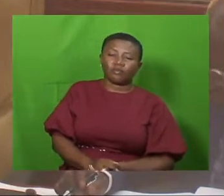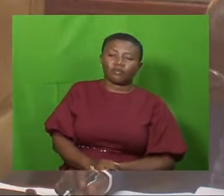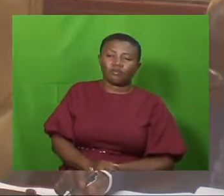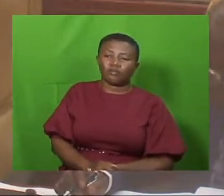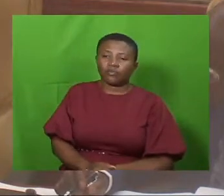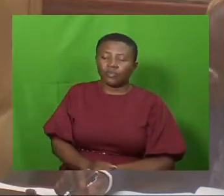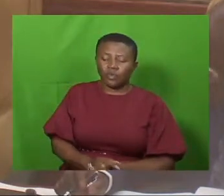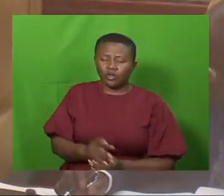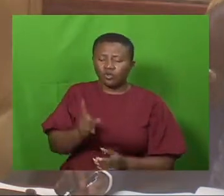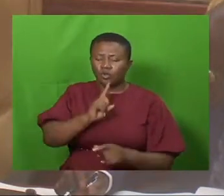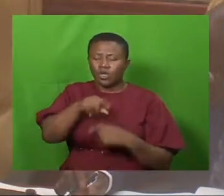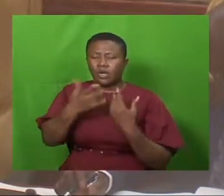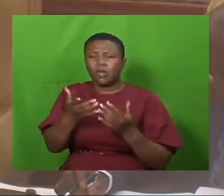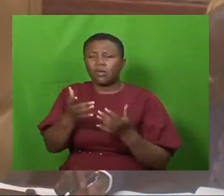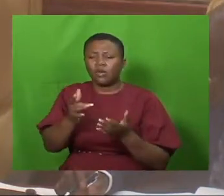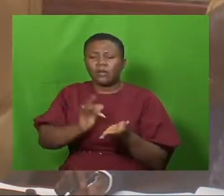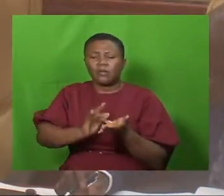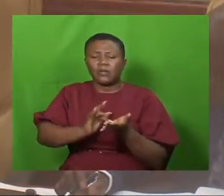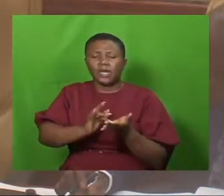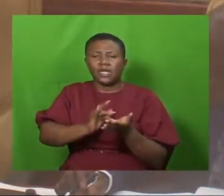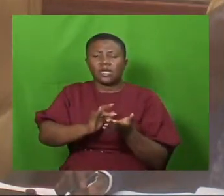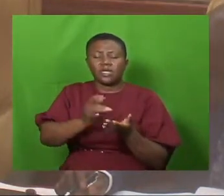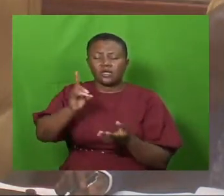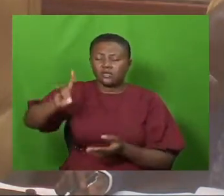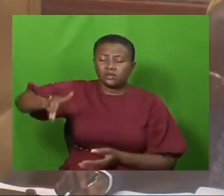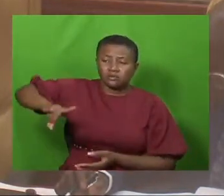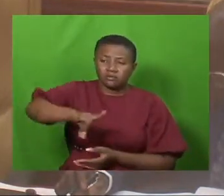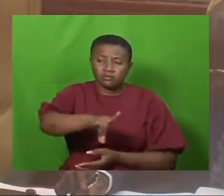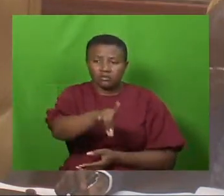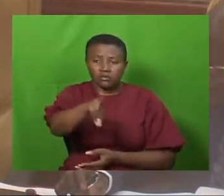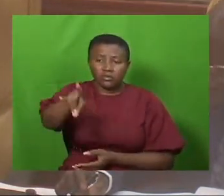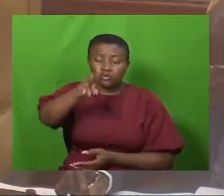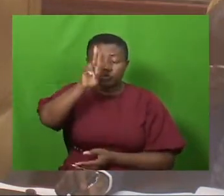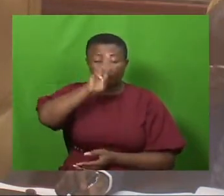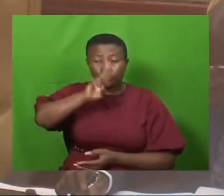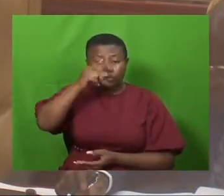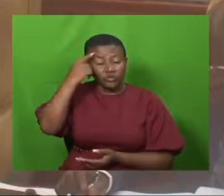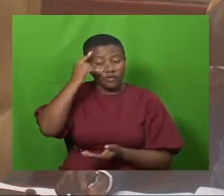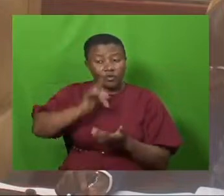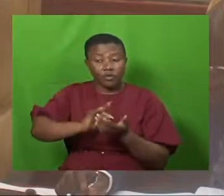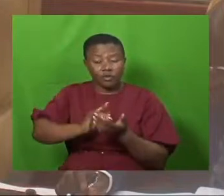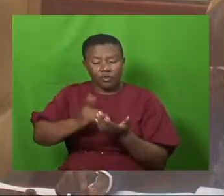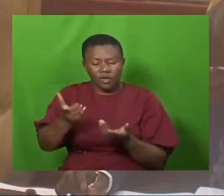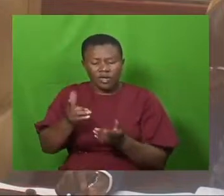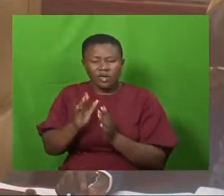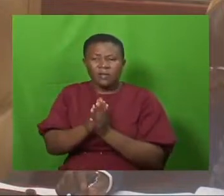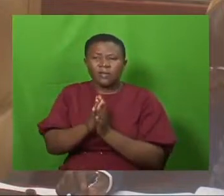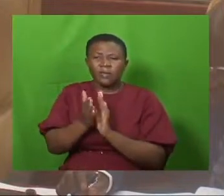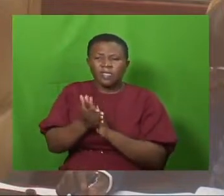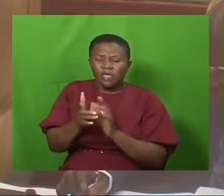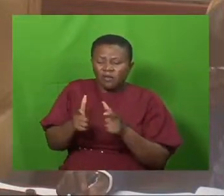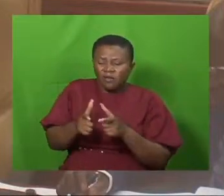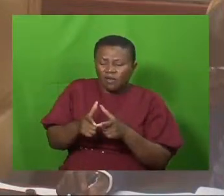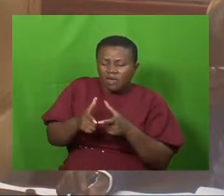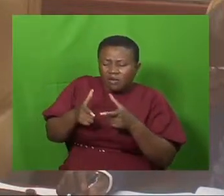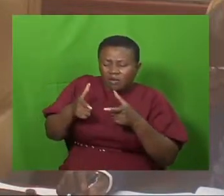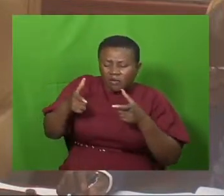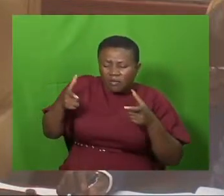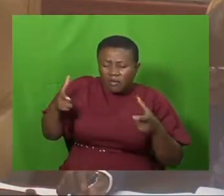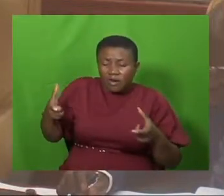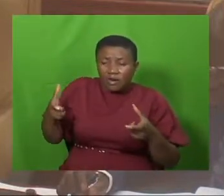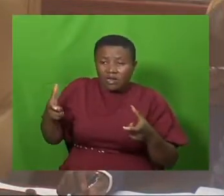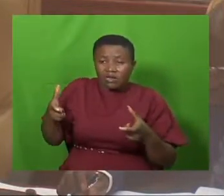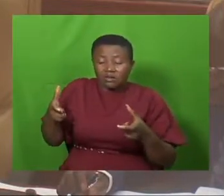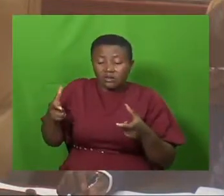medical drone delivery service, which has become the largest medical drone delivery service in